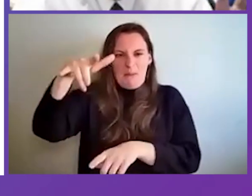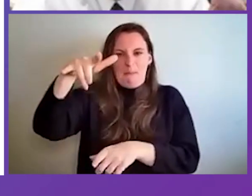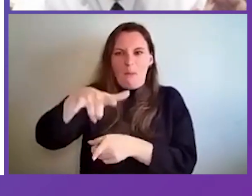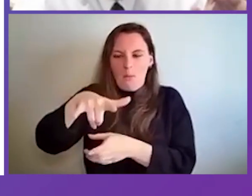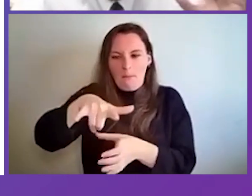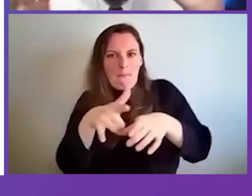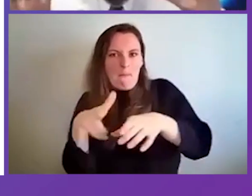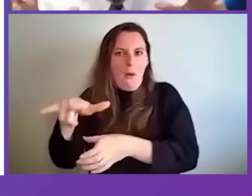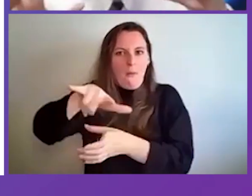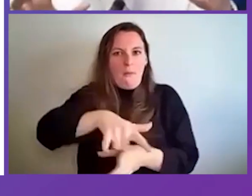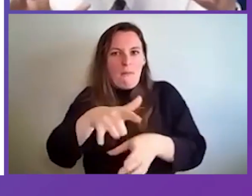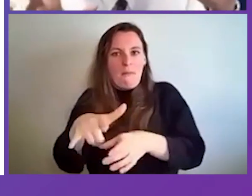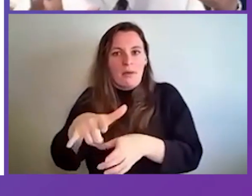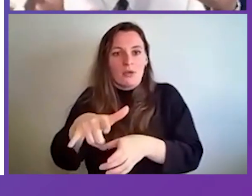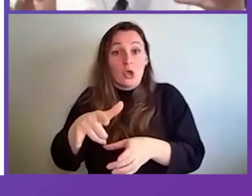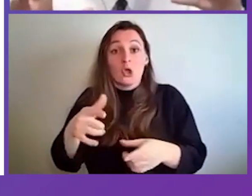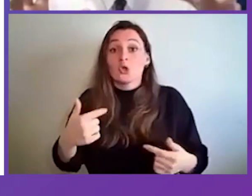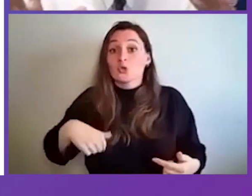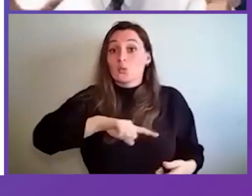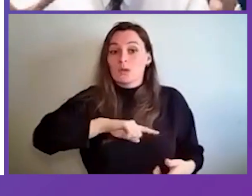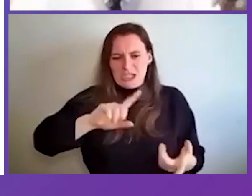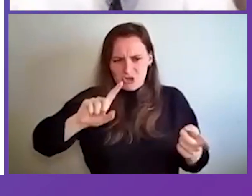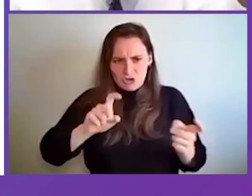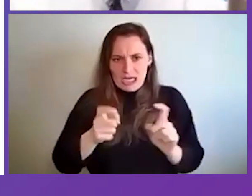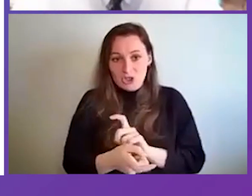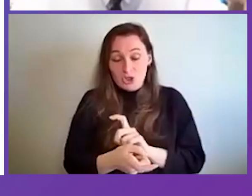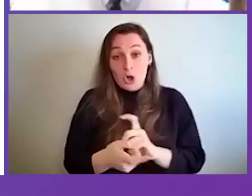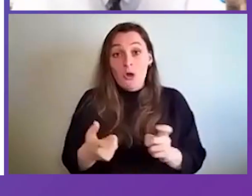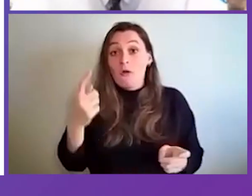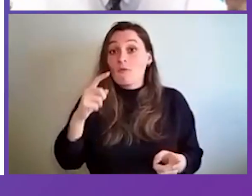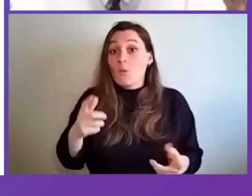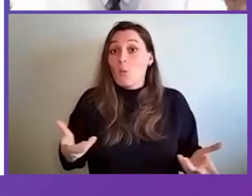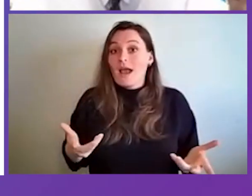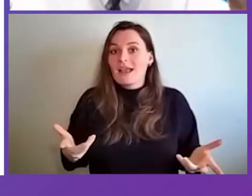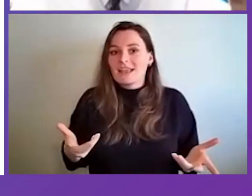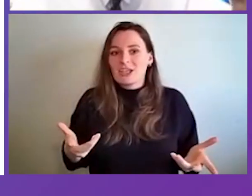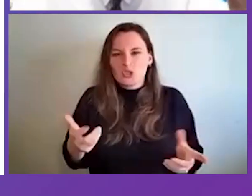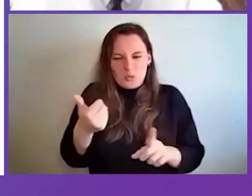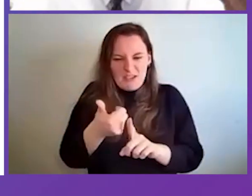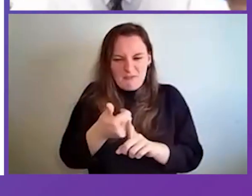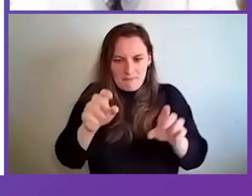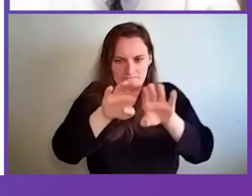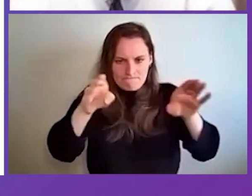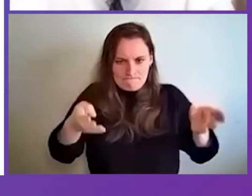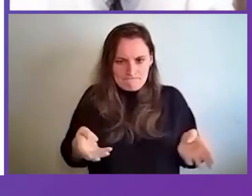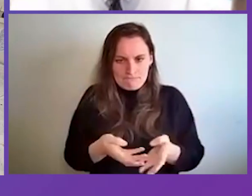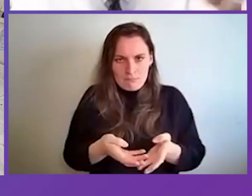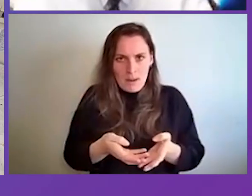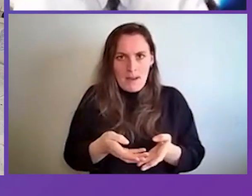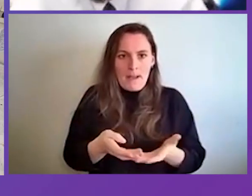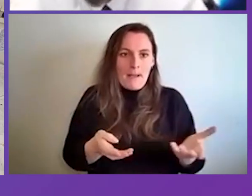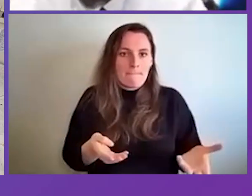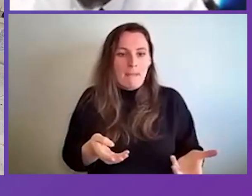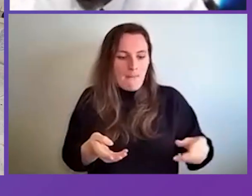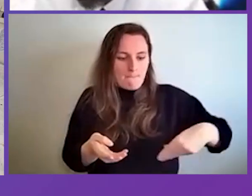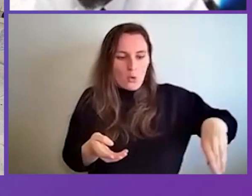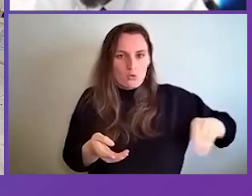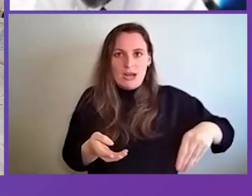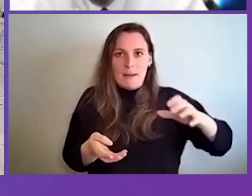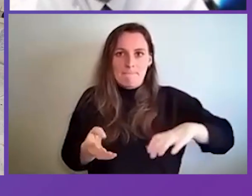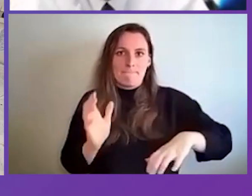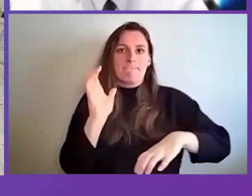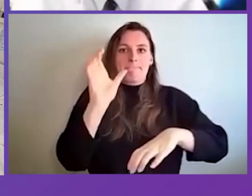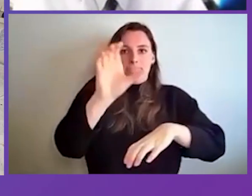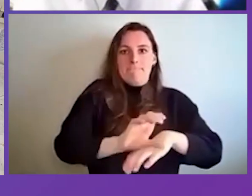of self-contained laboratories that can be set on top of this motion base. And the picture on the